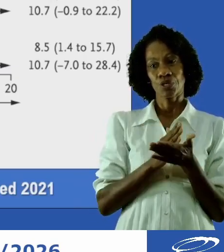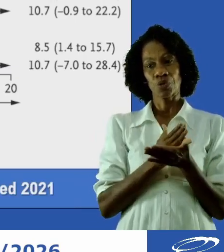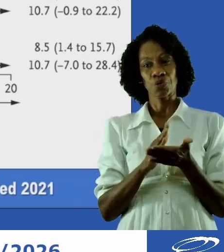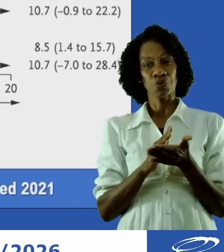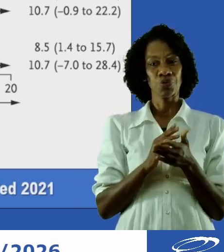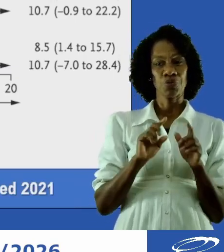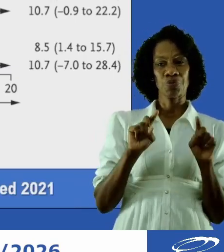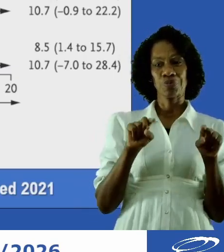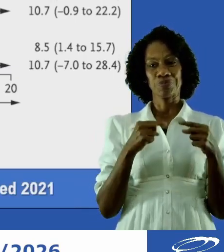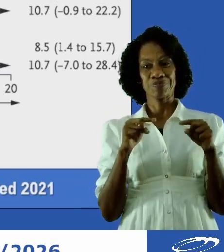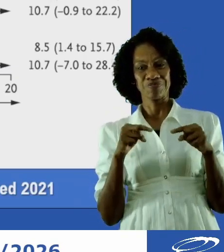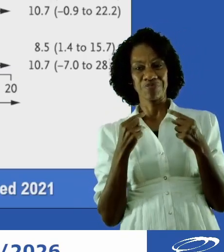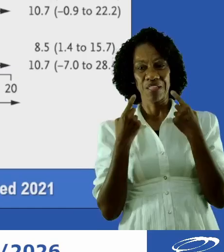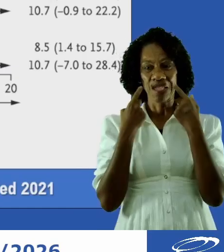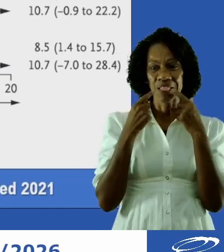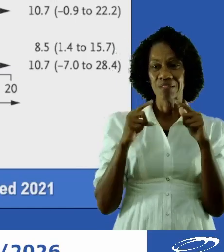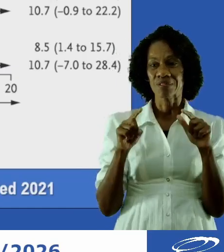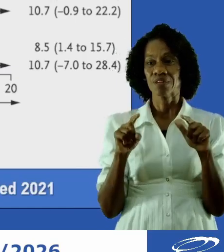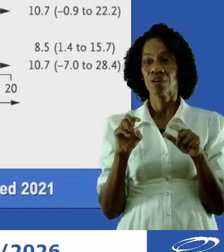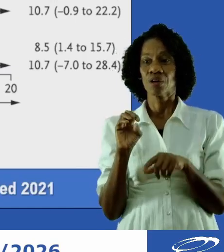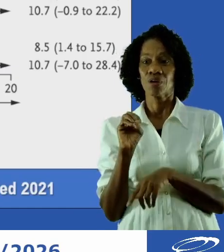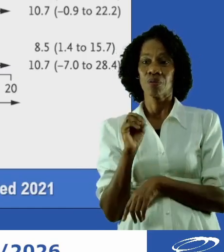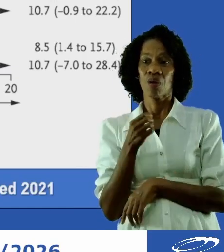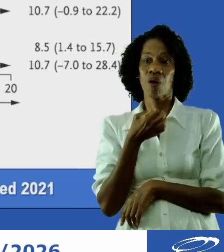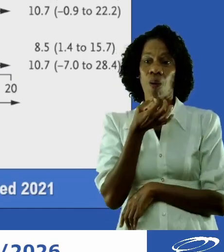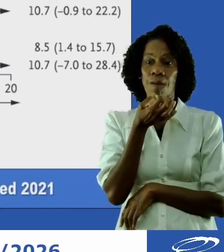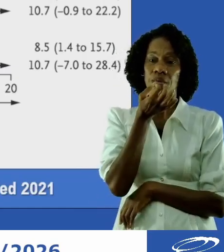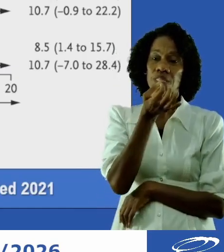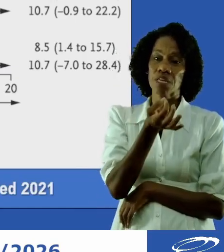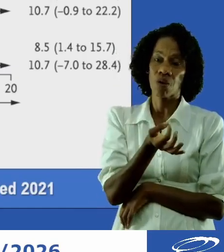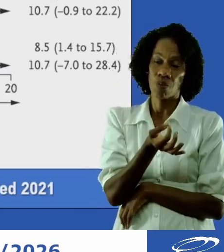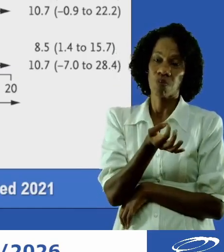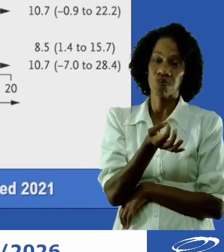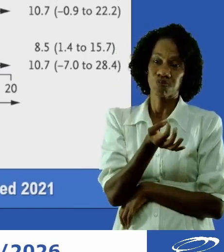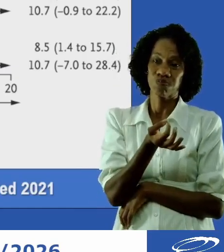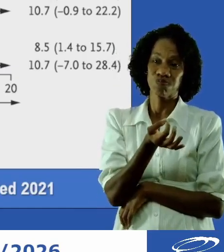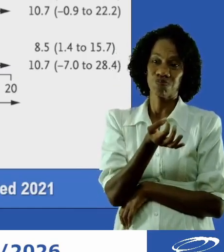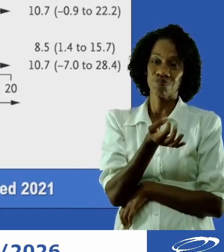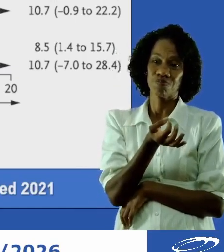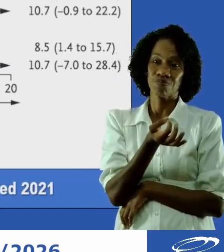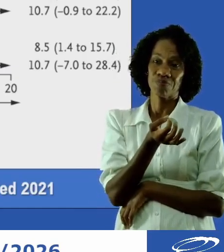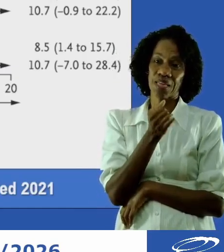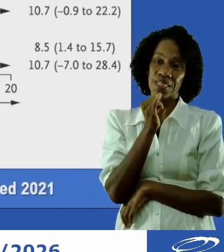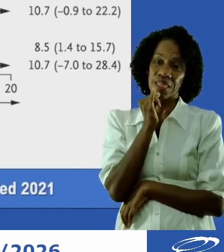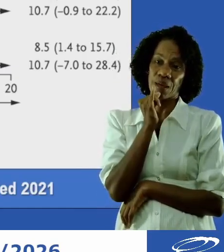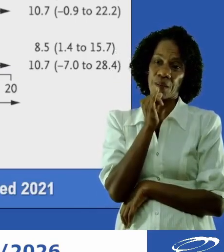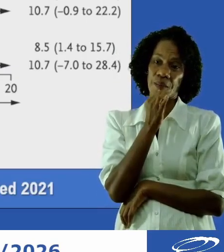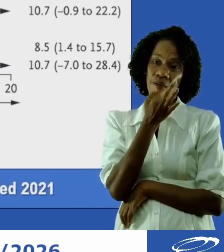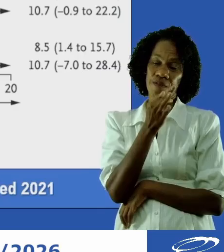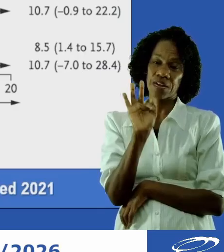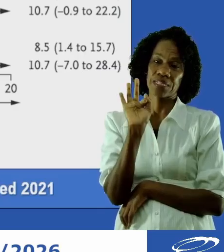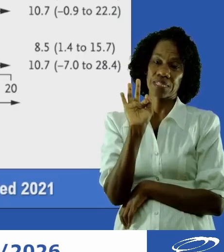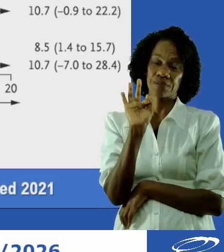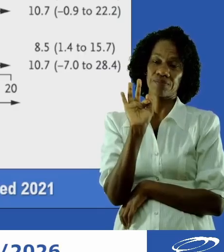criticisms or maybe some comments, but there is a clinical trial performed in France, published in New England Journal of Medicine in